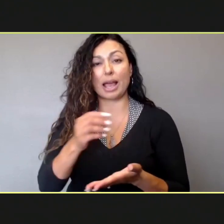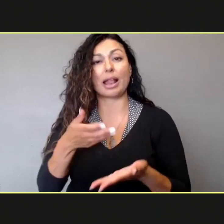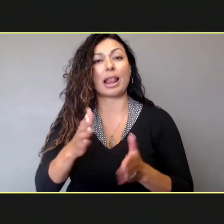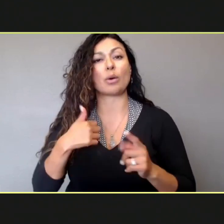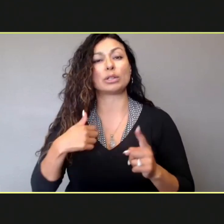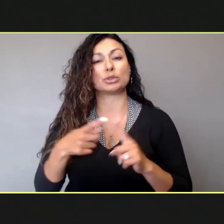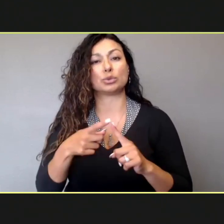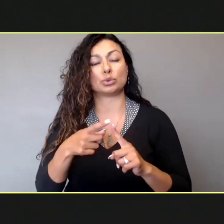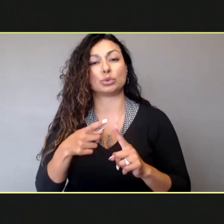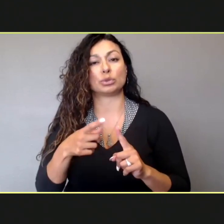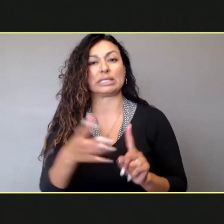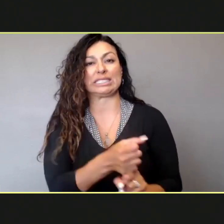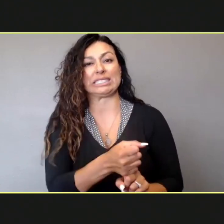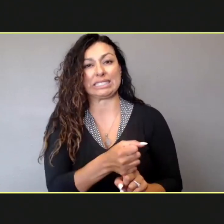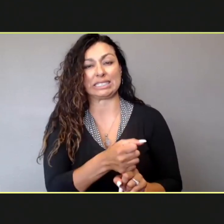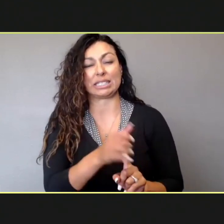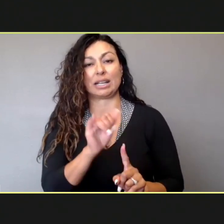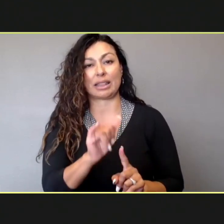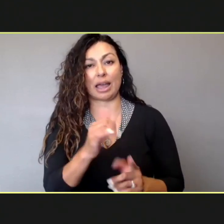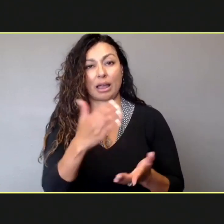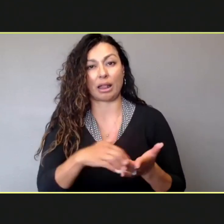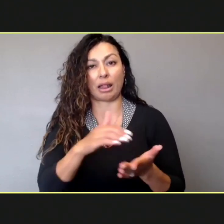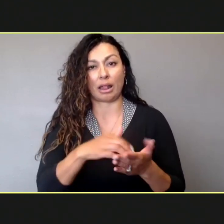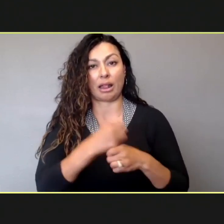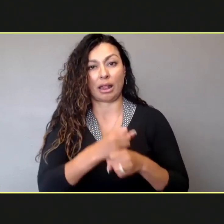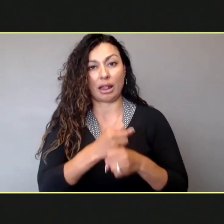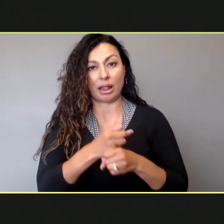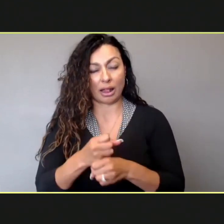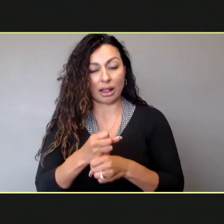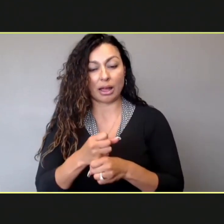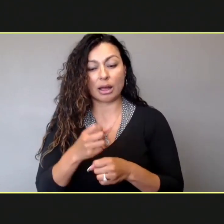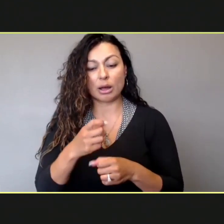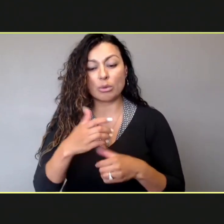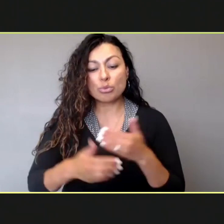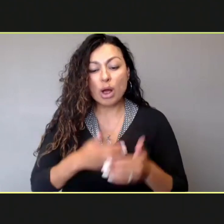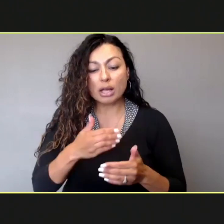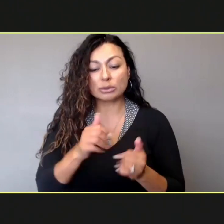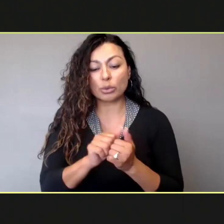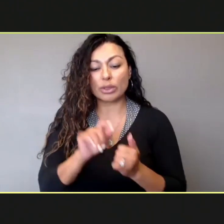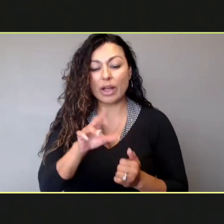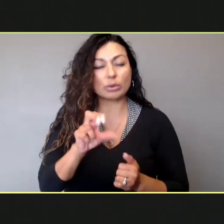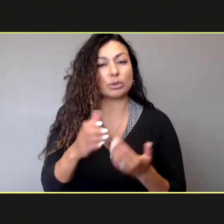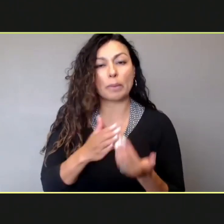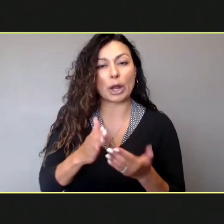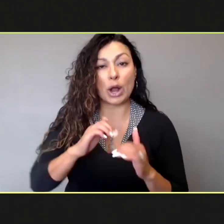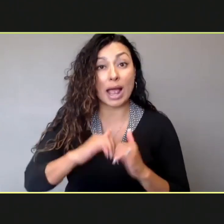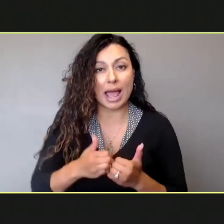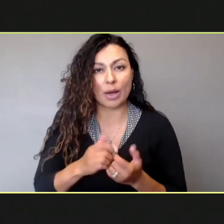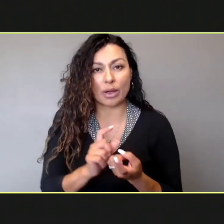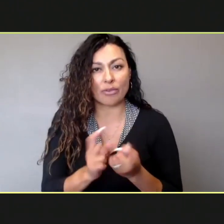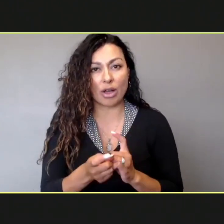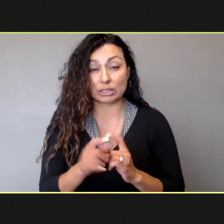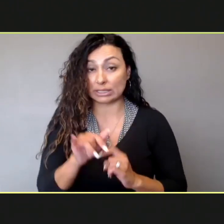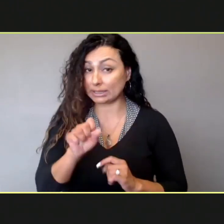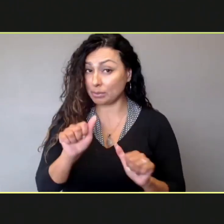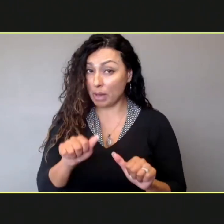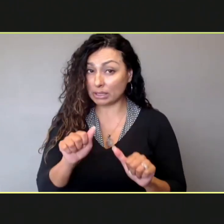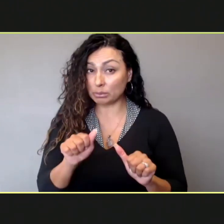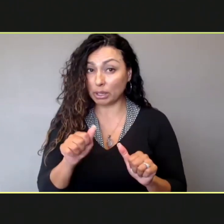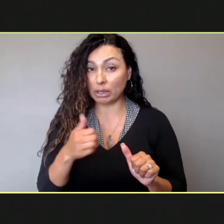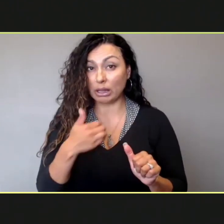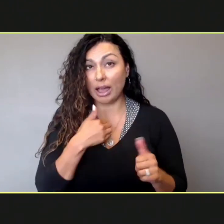arrest that reproductive process in the virus, no matter how it evolves. Is it possible we could get a